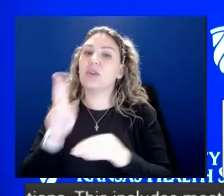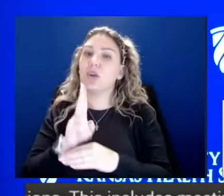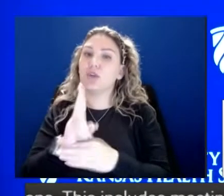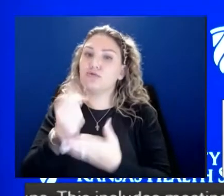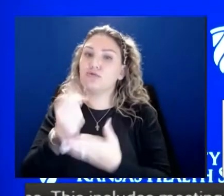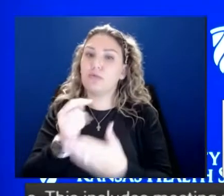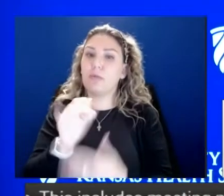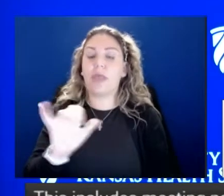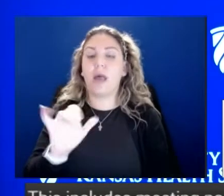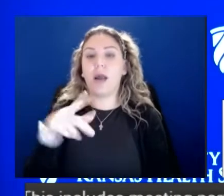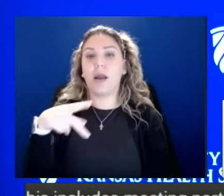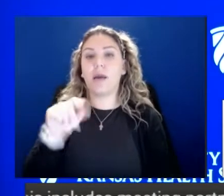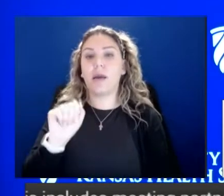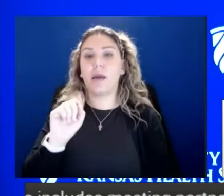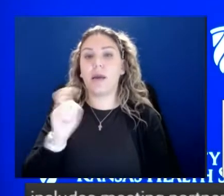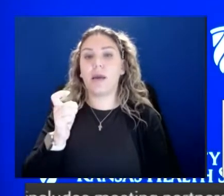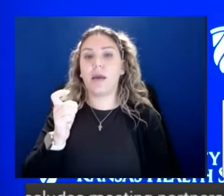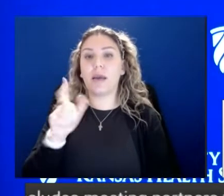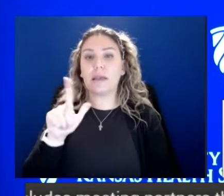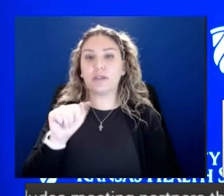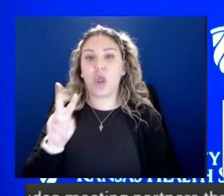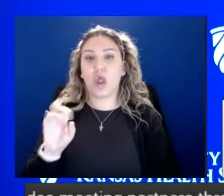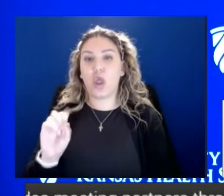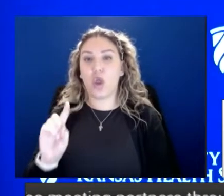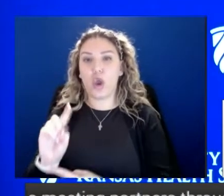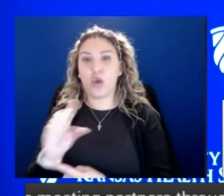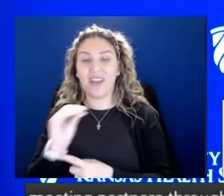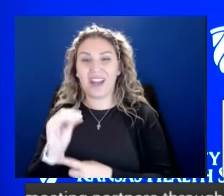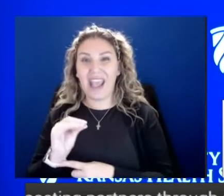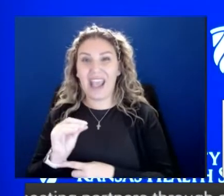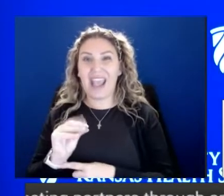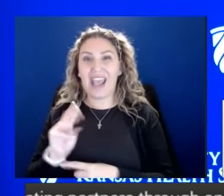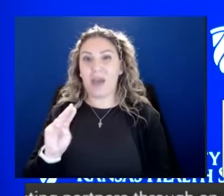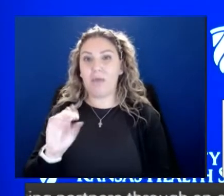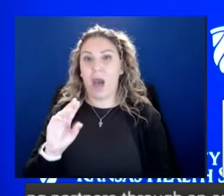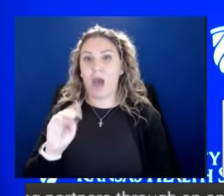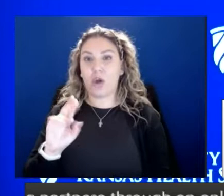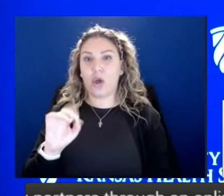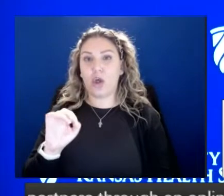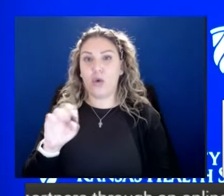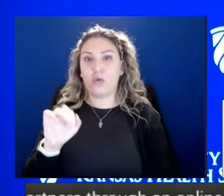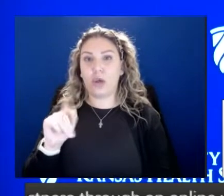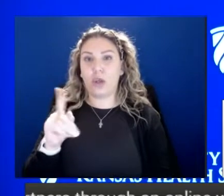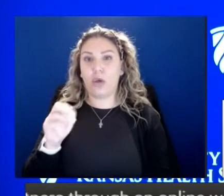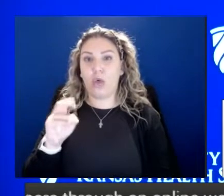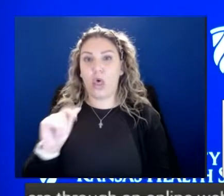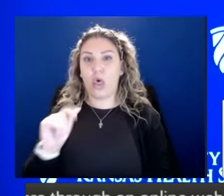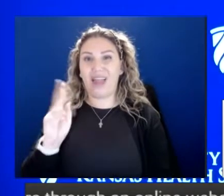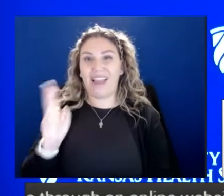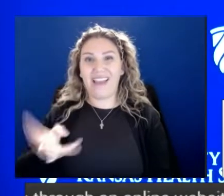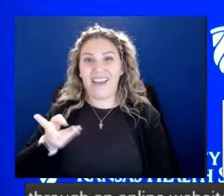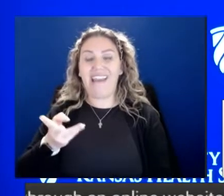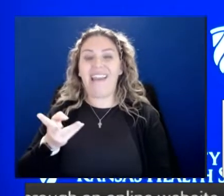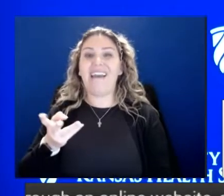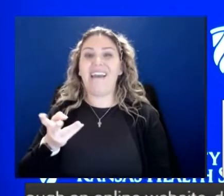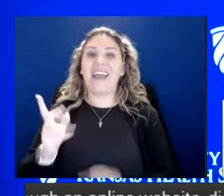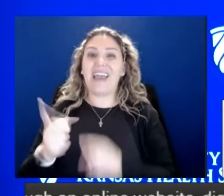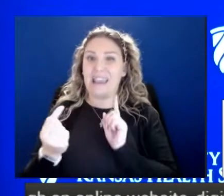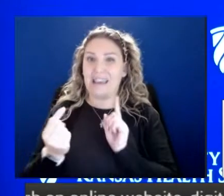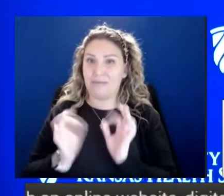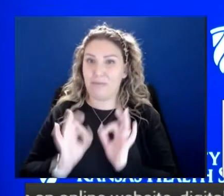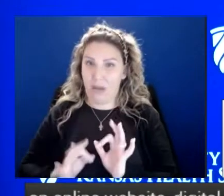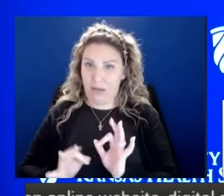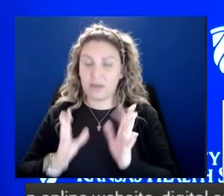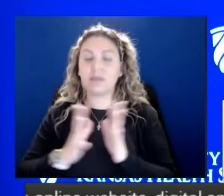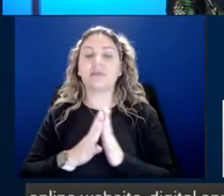monoclonal antibodies is essential, and that is really what is needed, but doing it as early as possible after those symptoms start